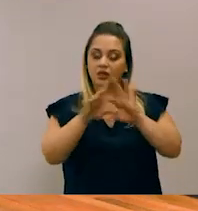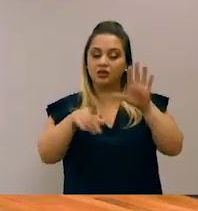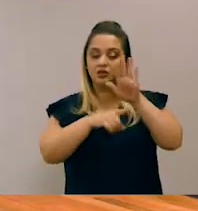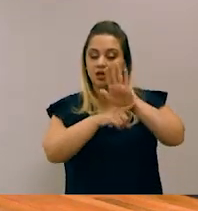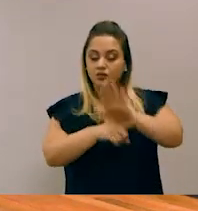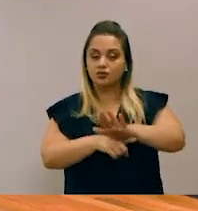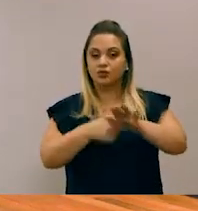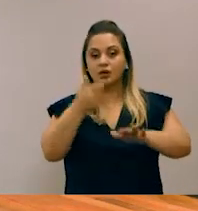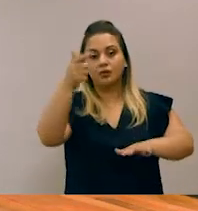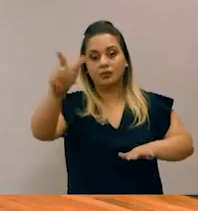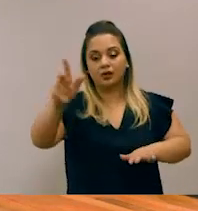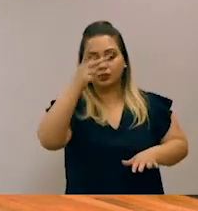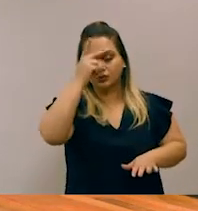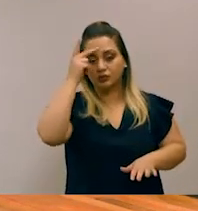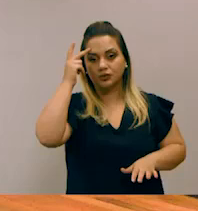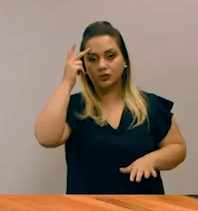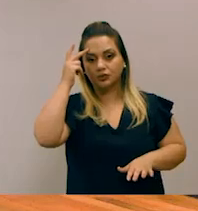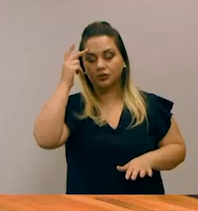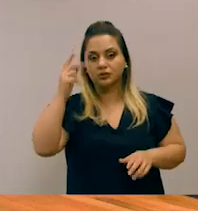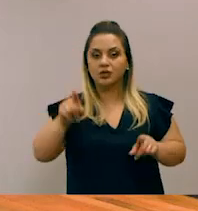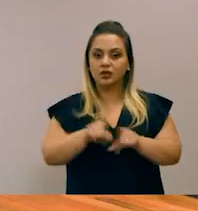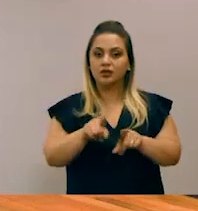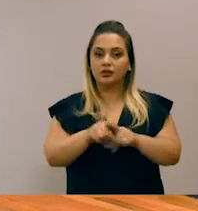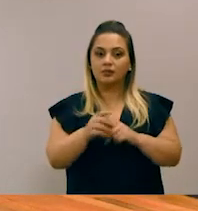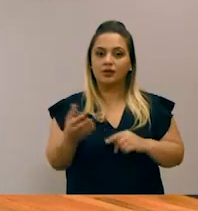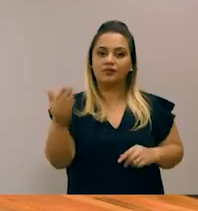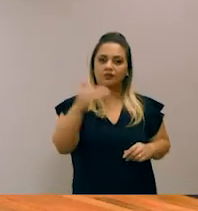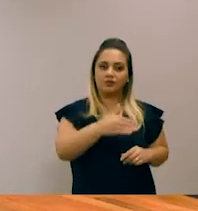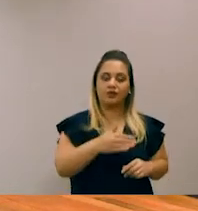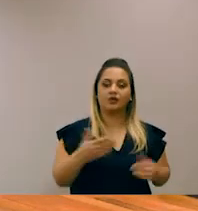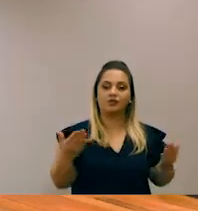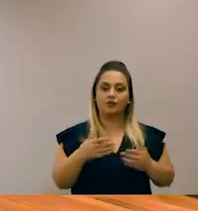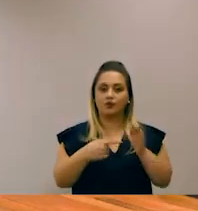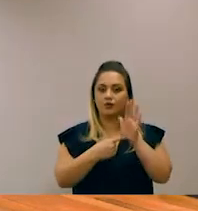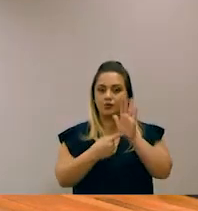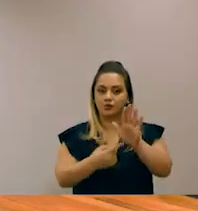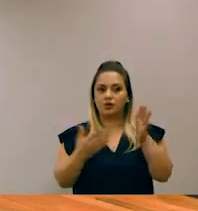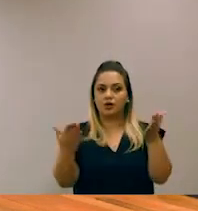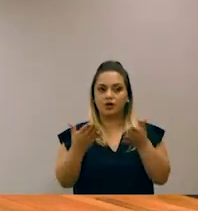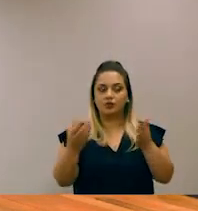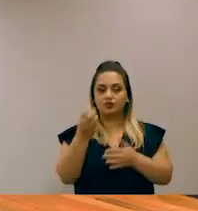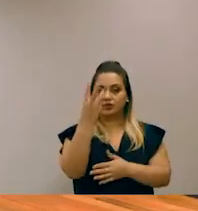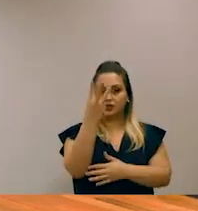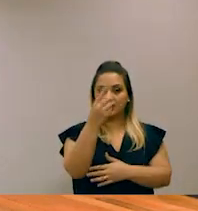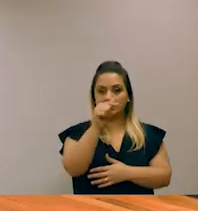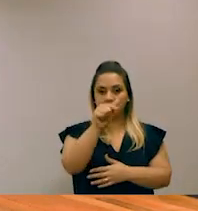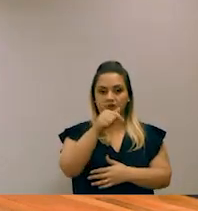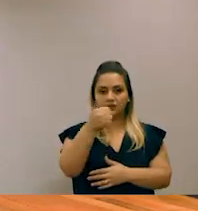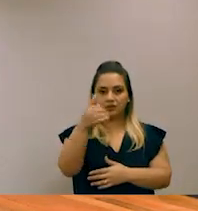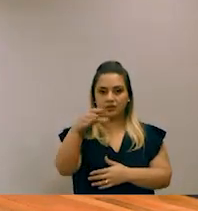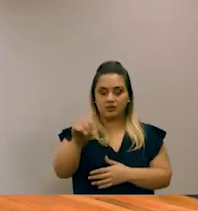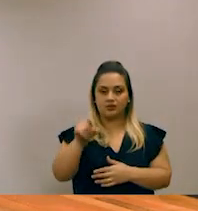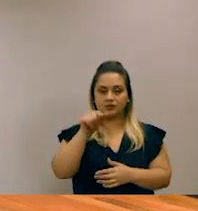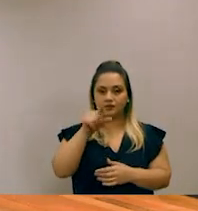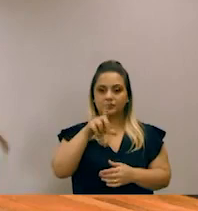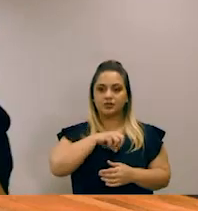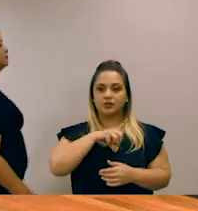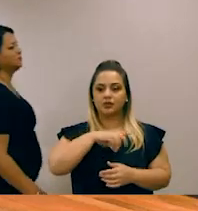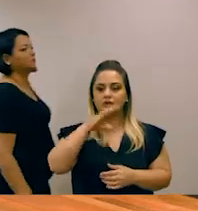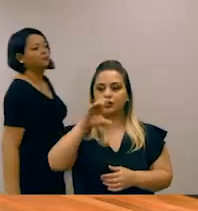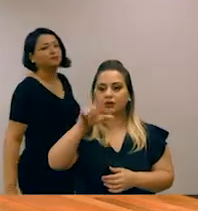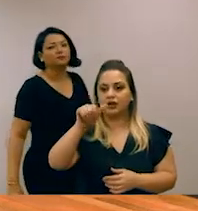I advocate, to leave this rope for the future